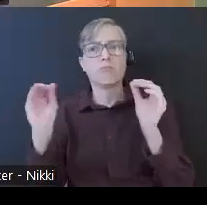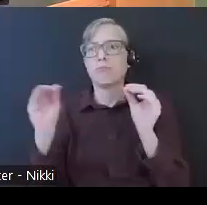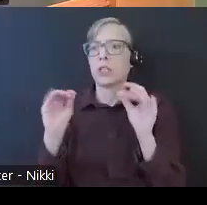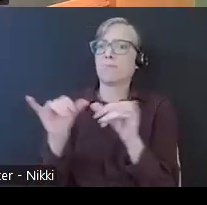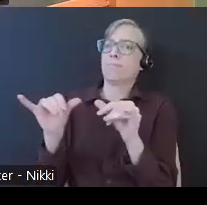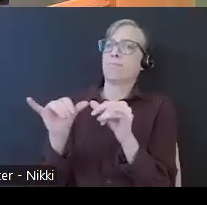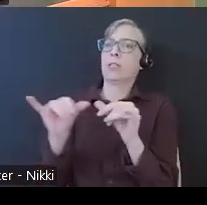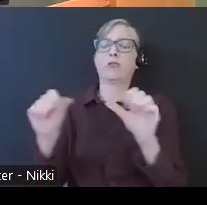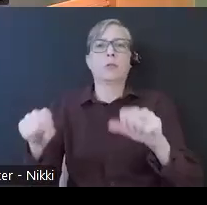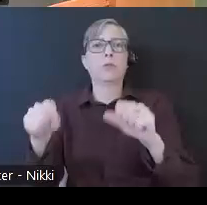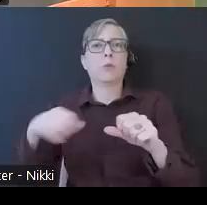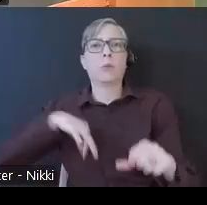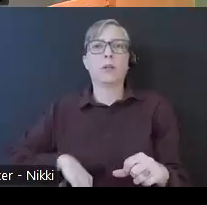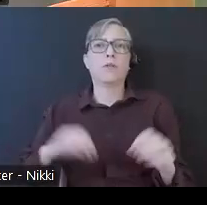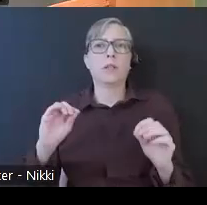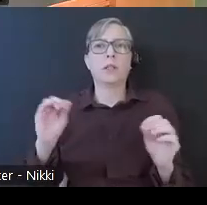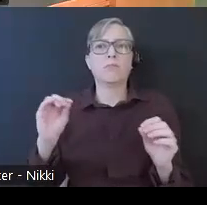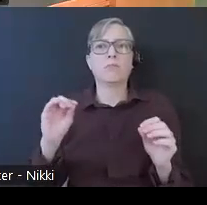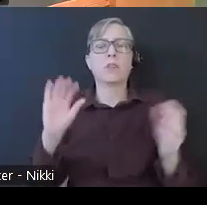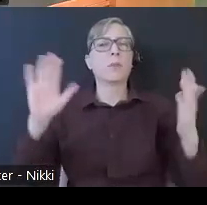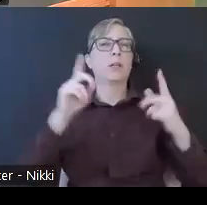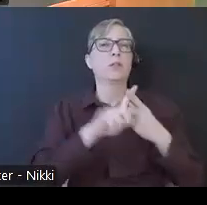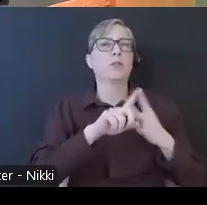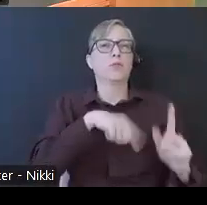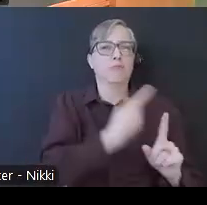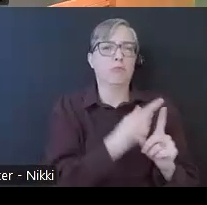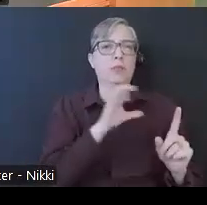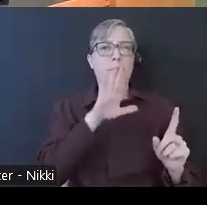computer CBT program alone.